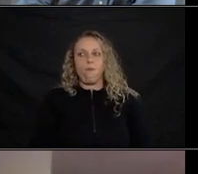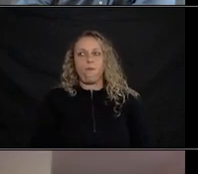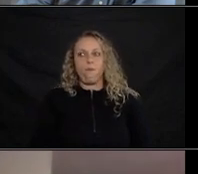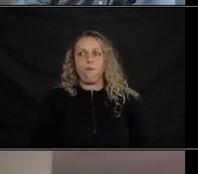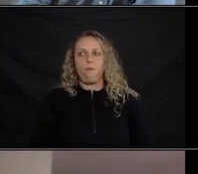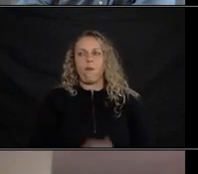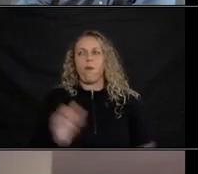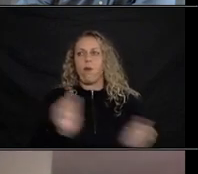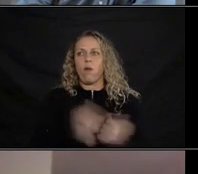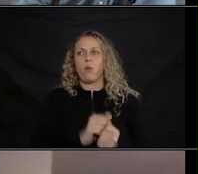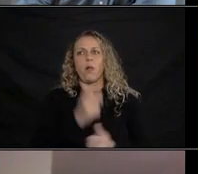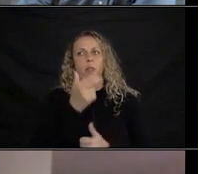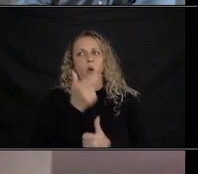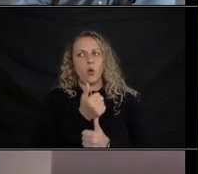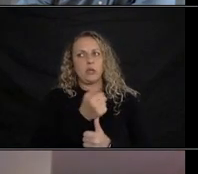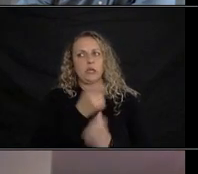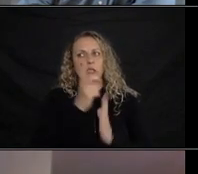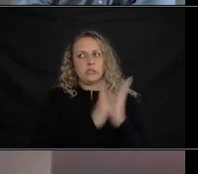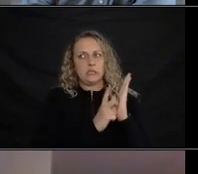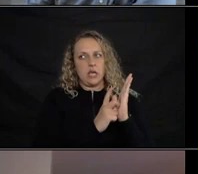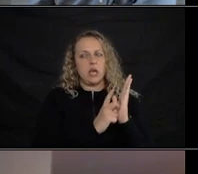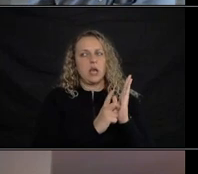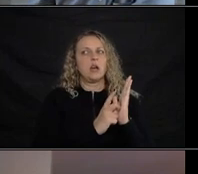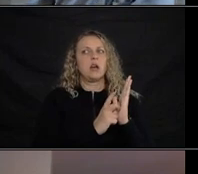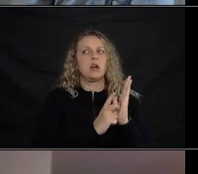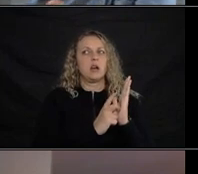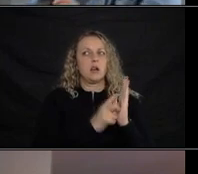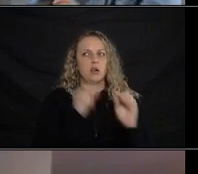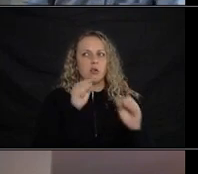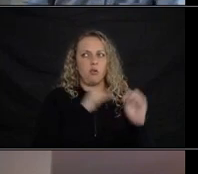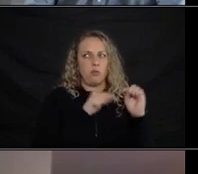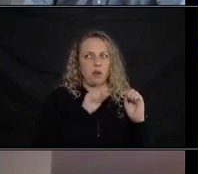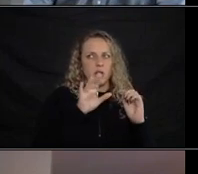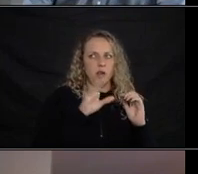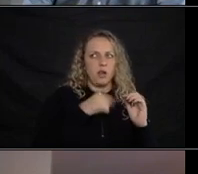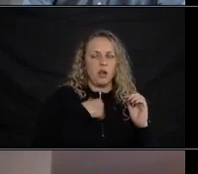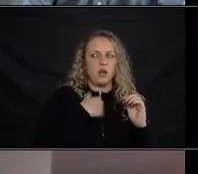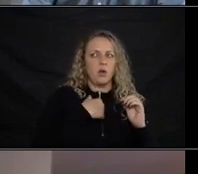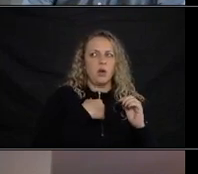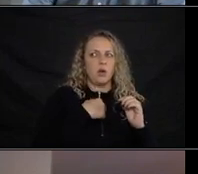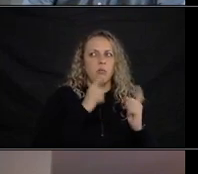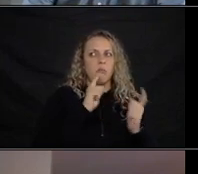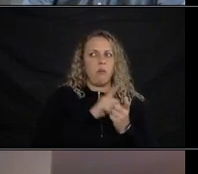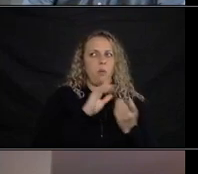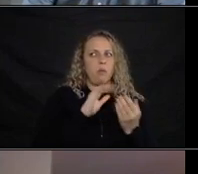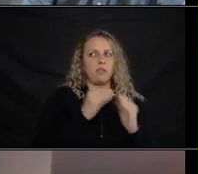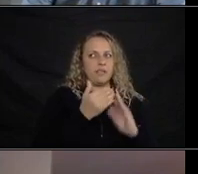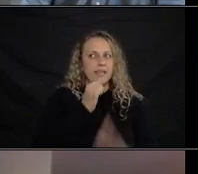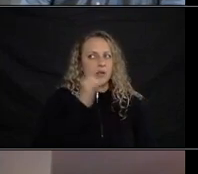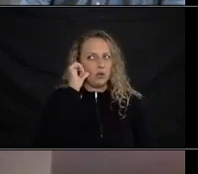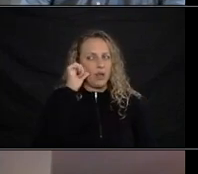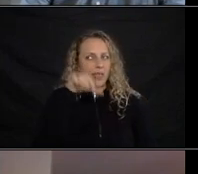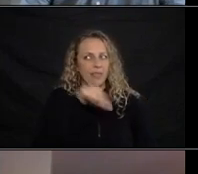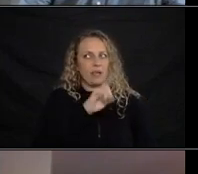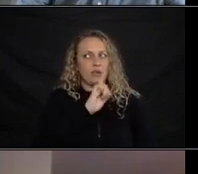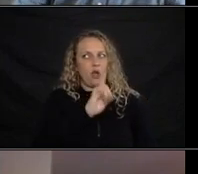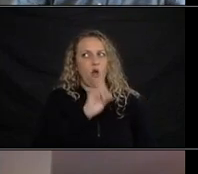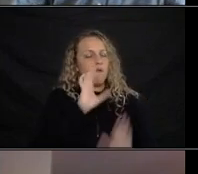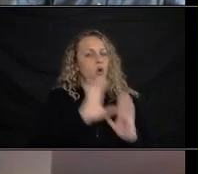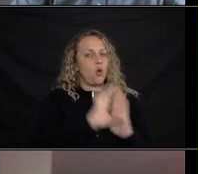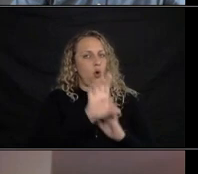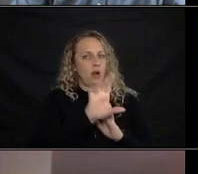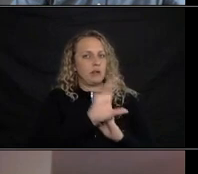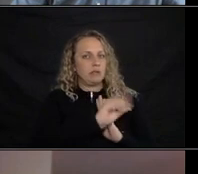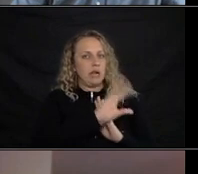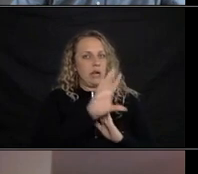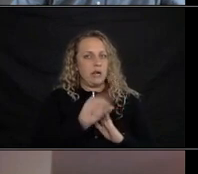With the hotel design, I'm sorry, John, if you get back on. We met with the city yesterday. These are photographs taken